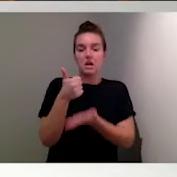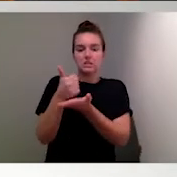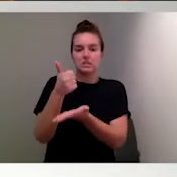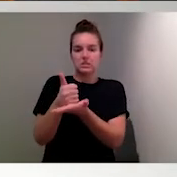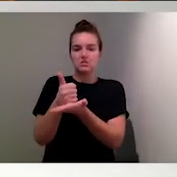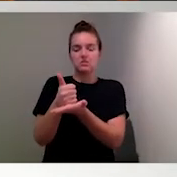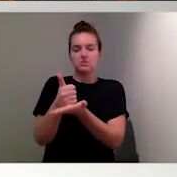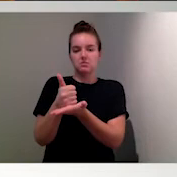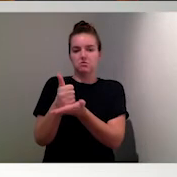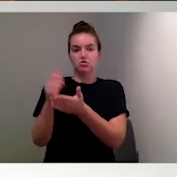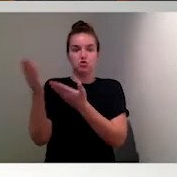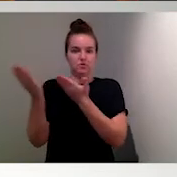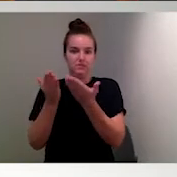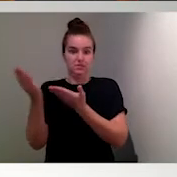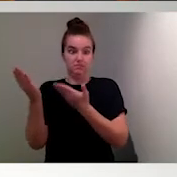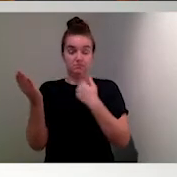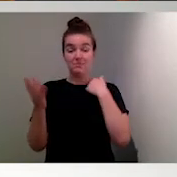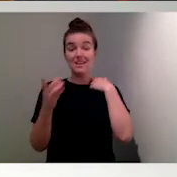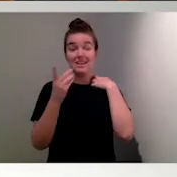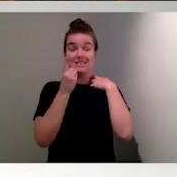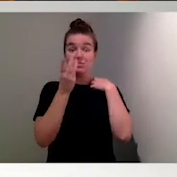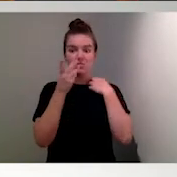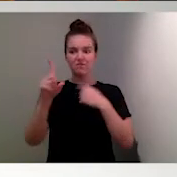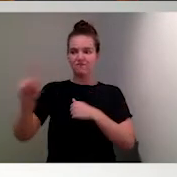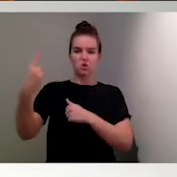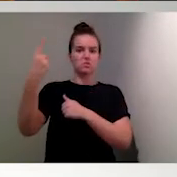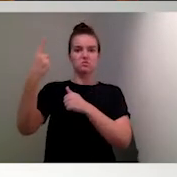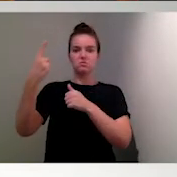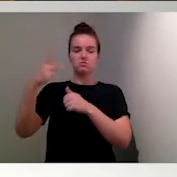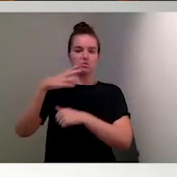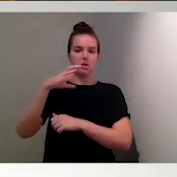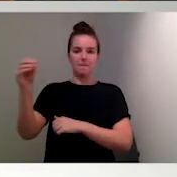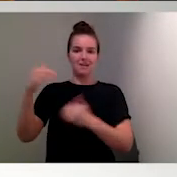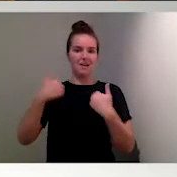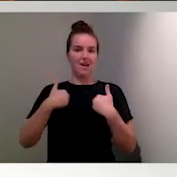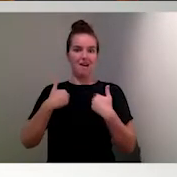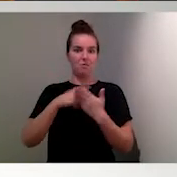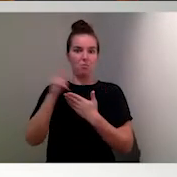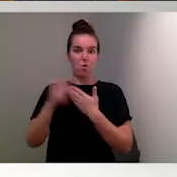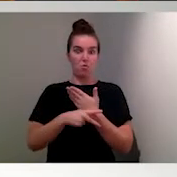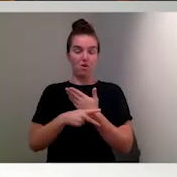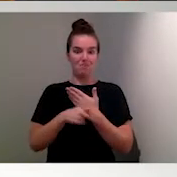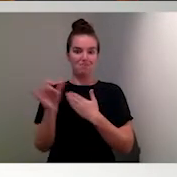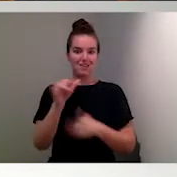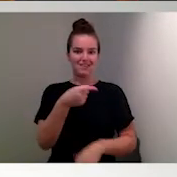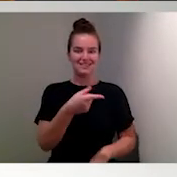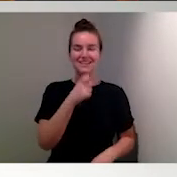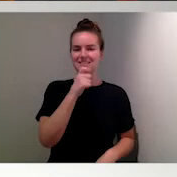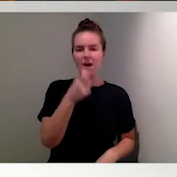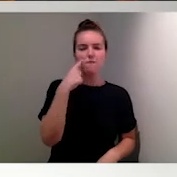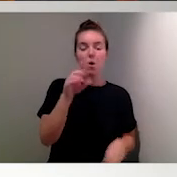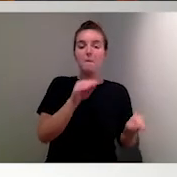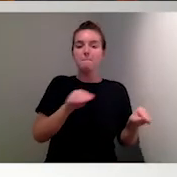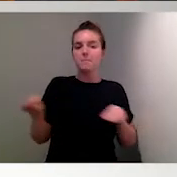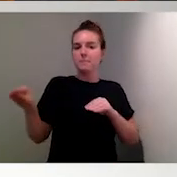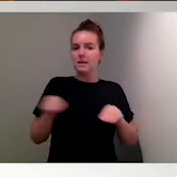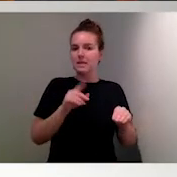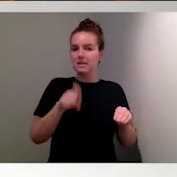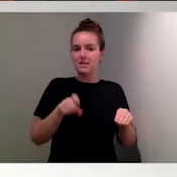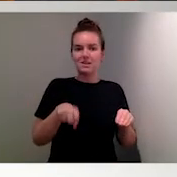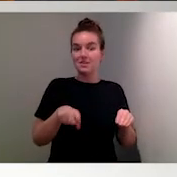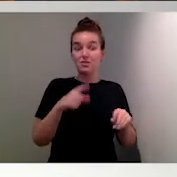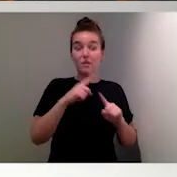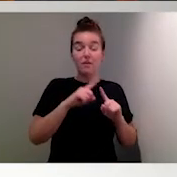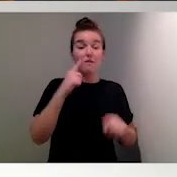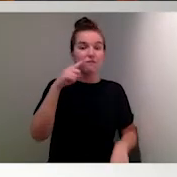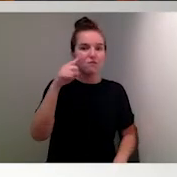this. It is actually not designed for mobility needs. It's designed for cognitive needs and for people who may